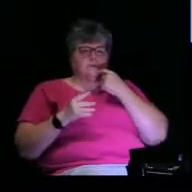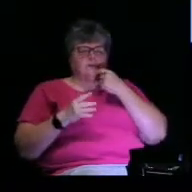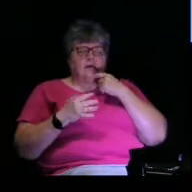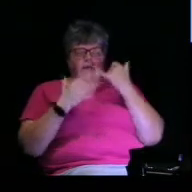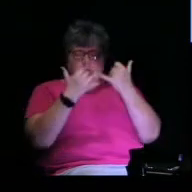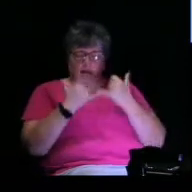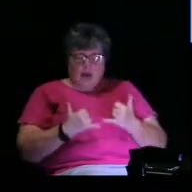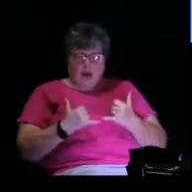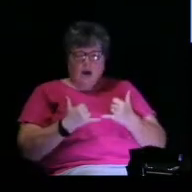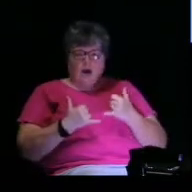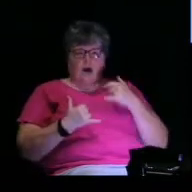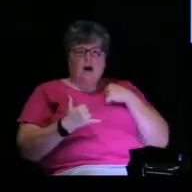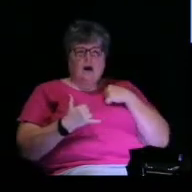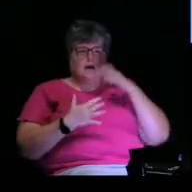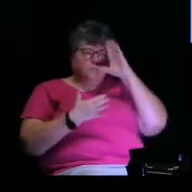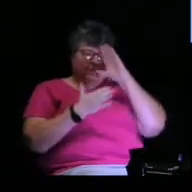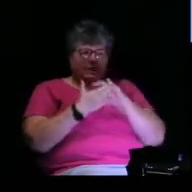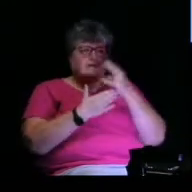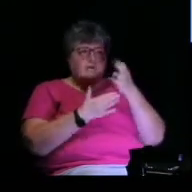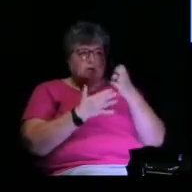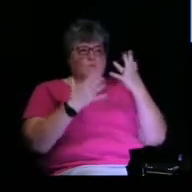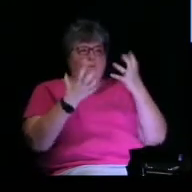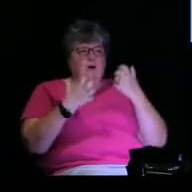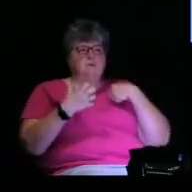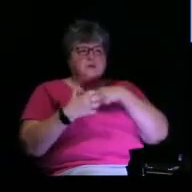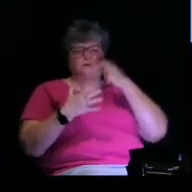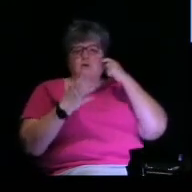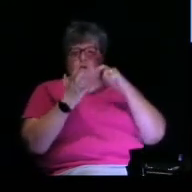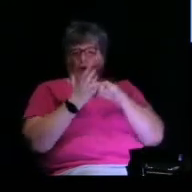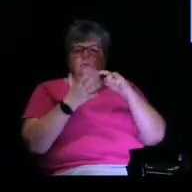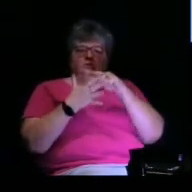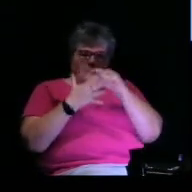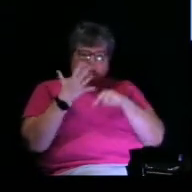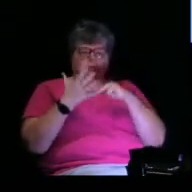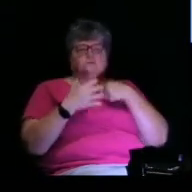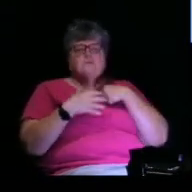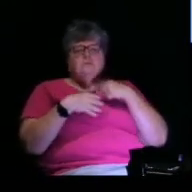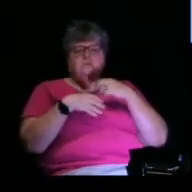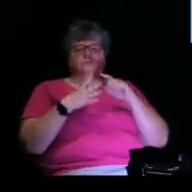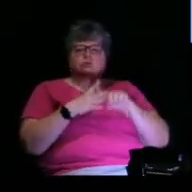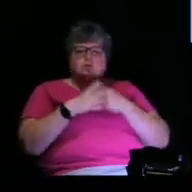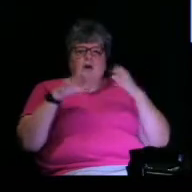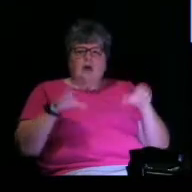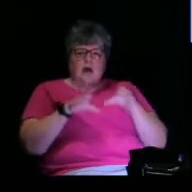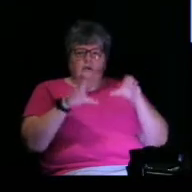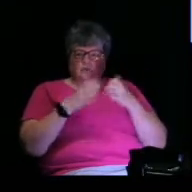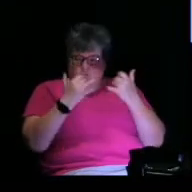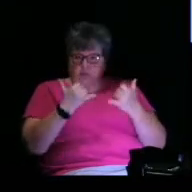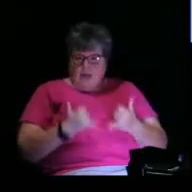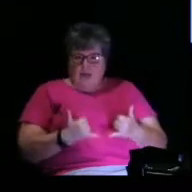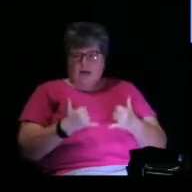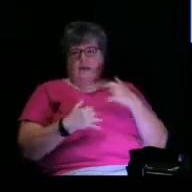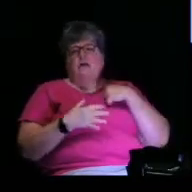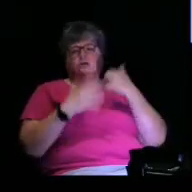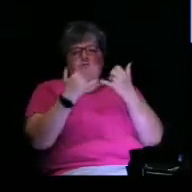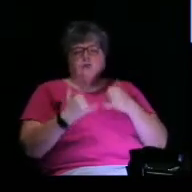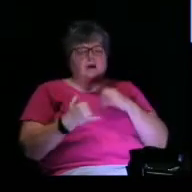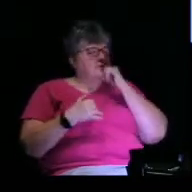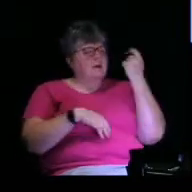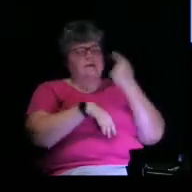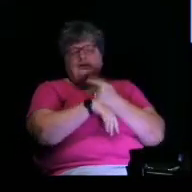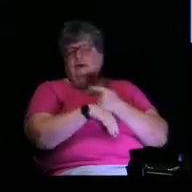now. And I believe he wants us to take note of these things too and put them into action today. All right, today is not the